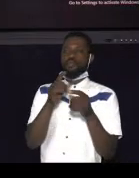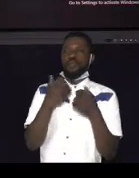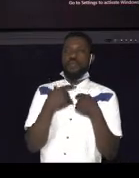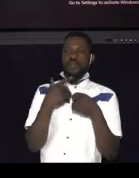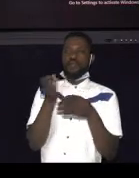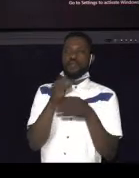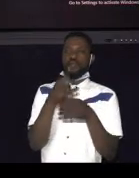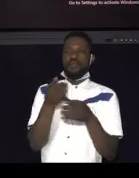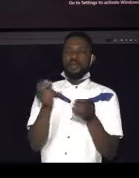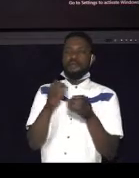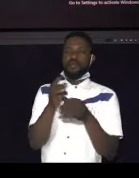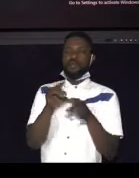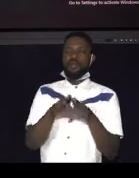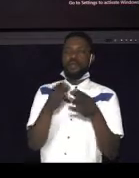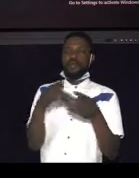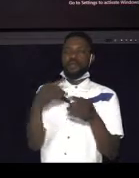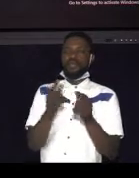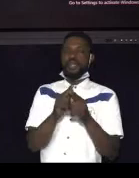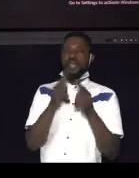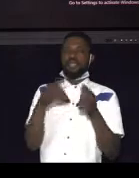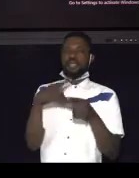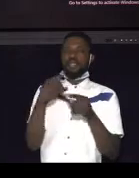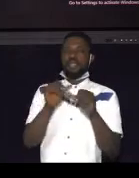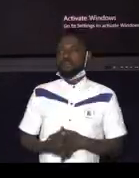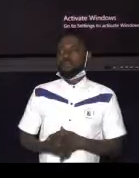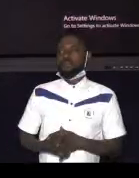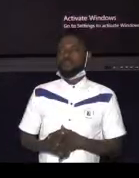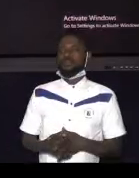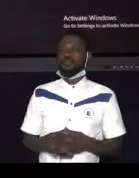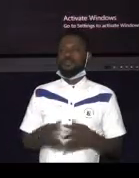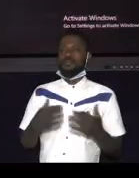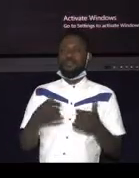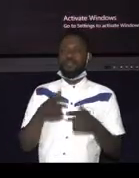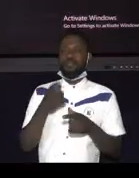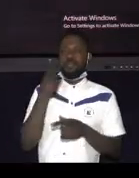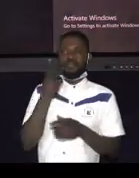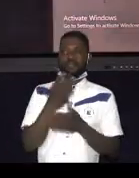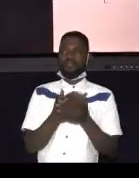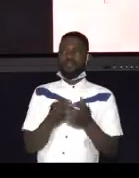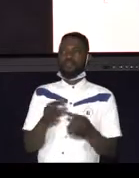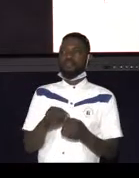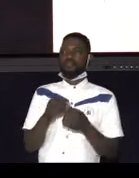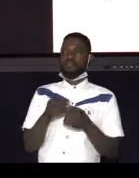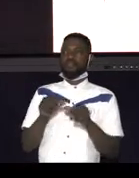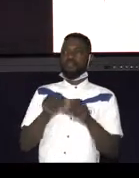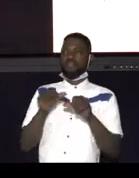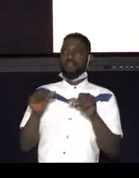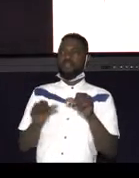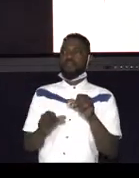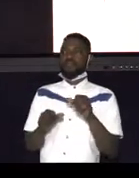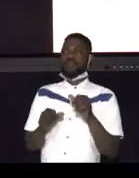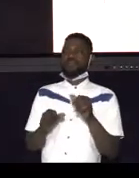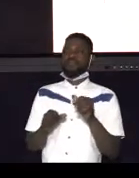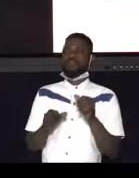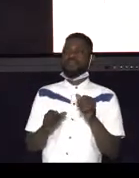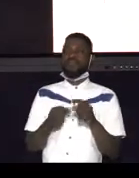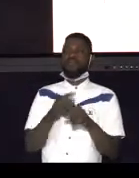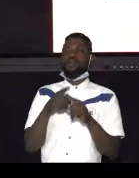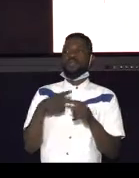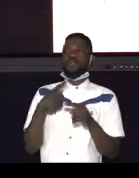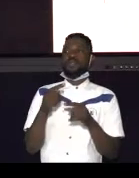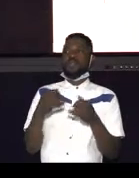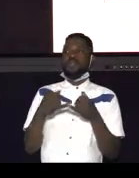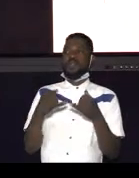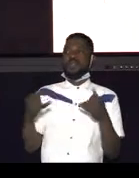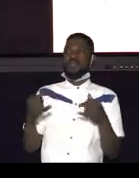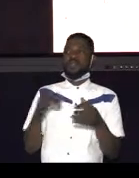up, the more you open it, the larger the angle gets. Now let us look at some special angles. When